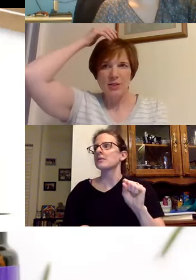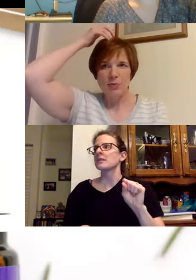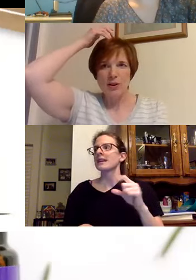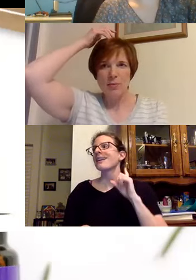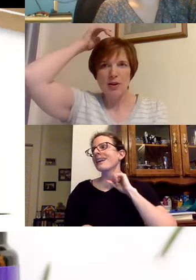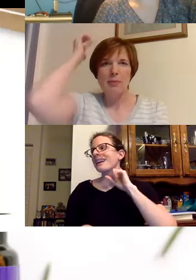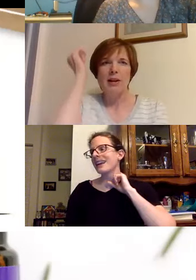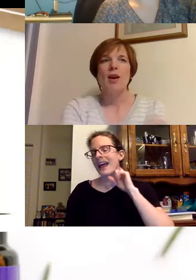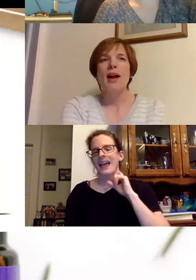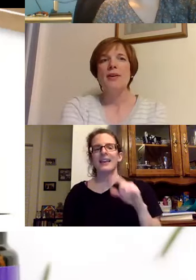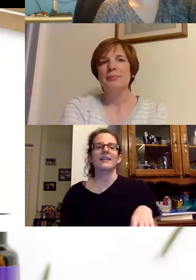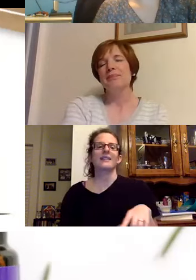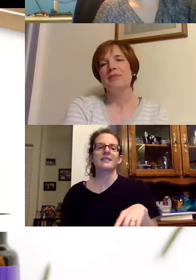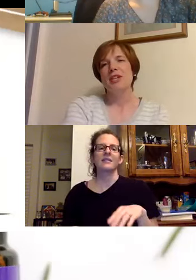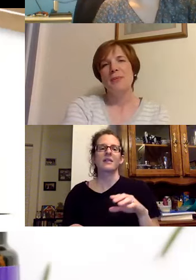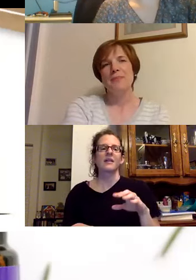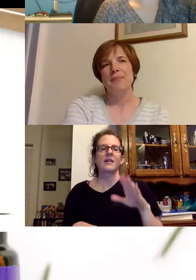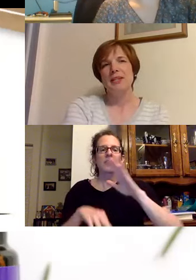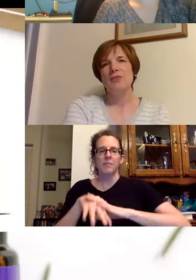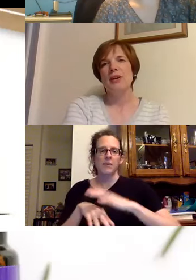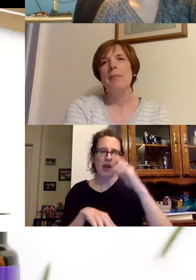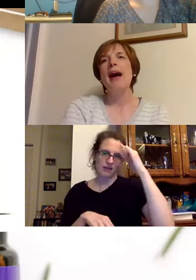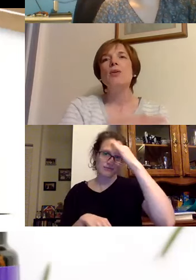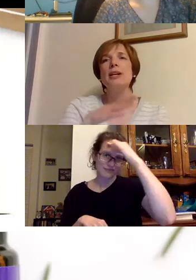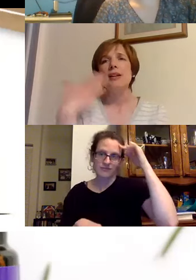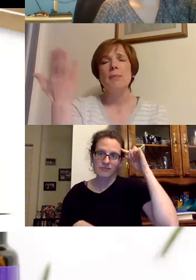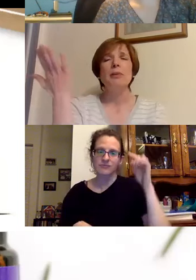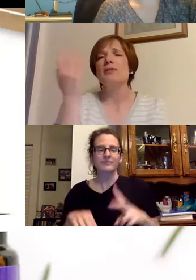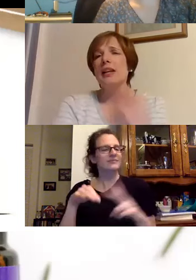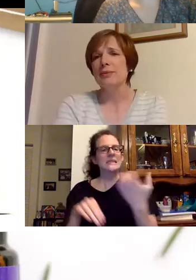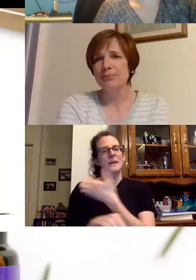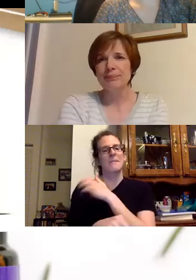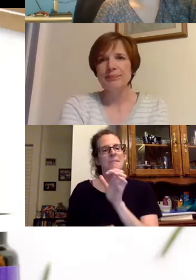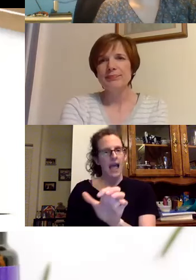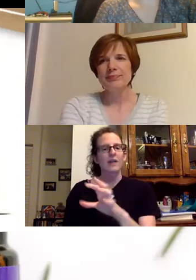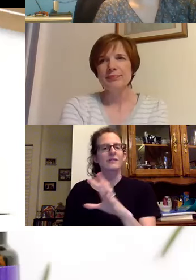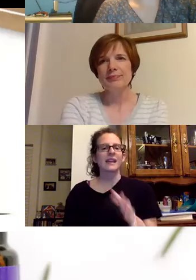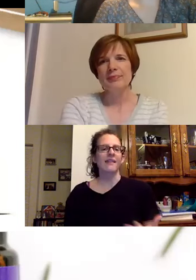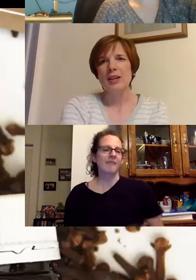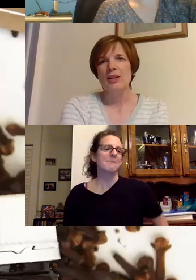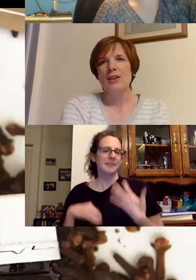I like to put it up here on my crown. So it's very empowering and uplifting.